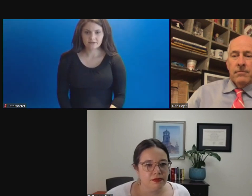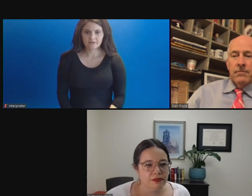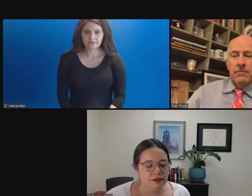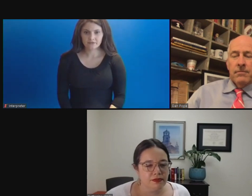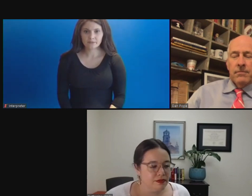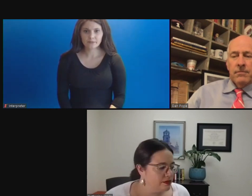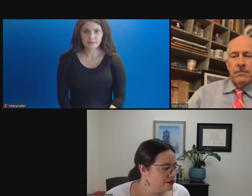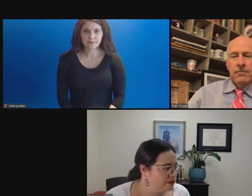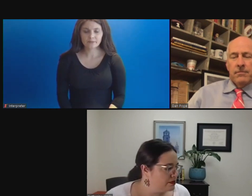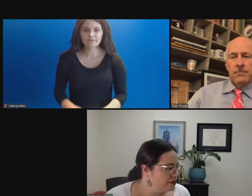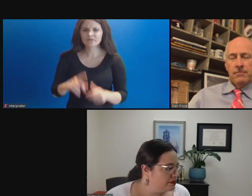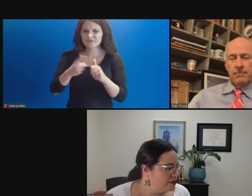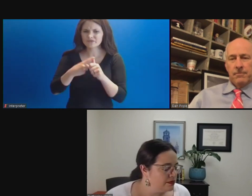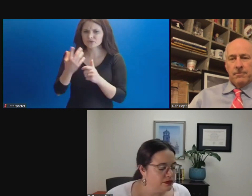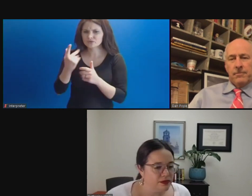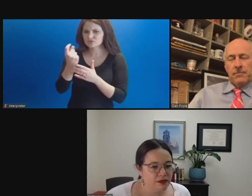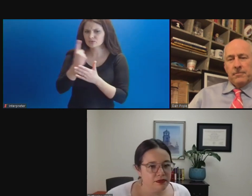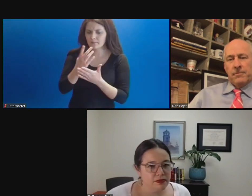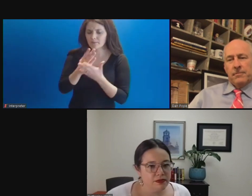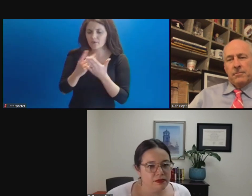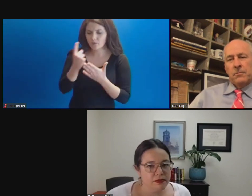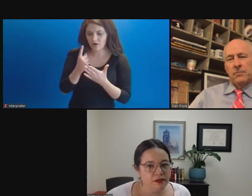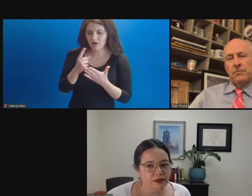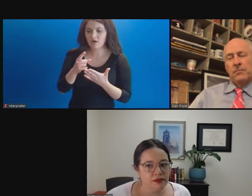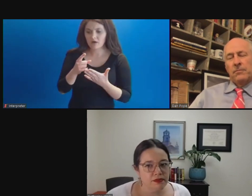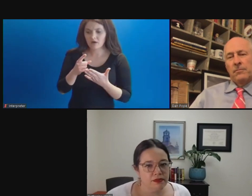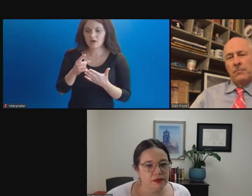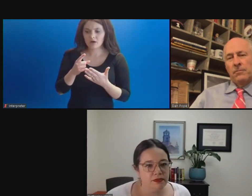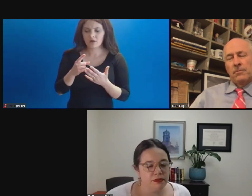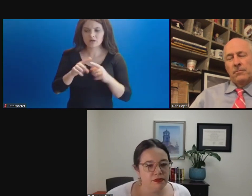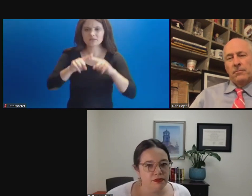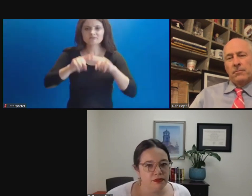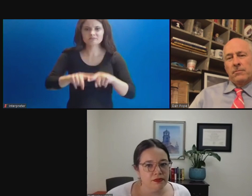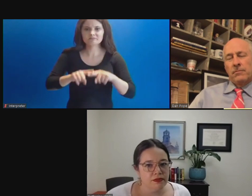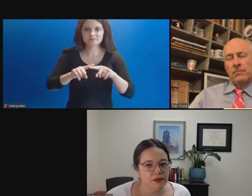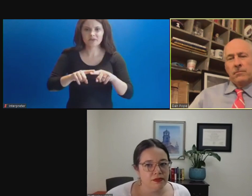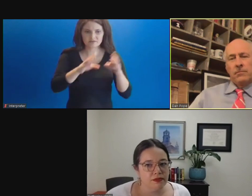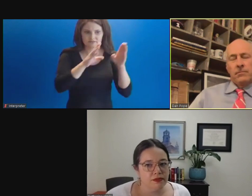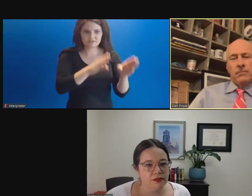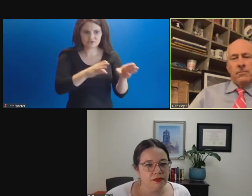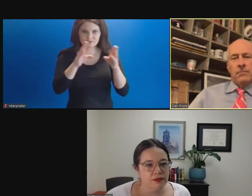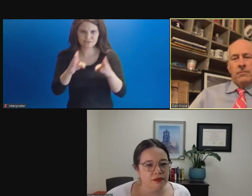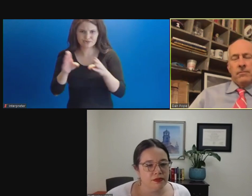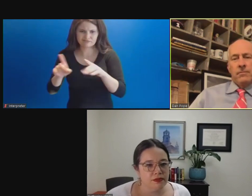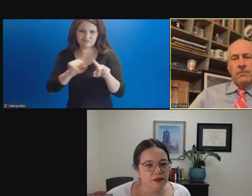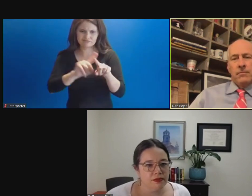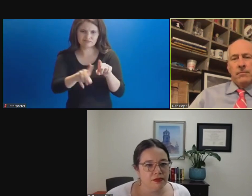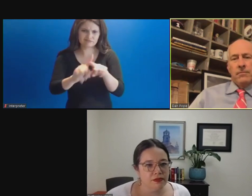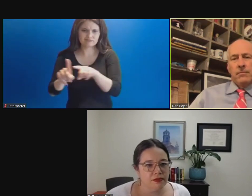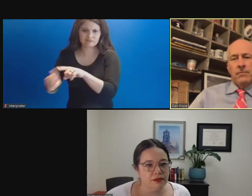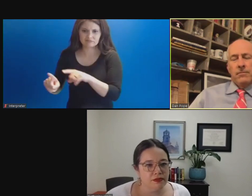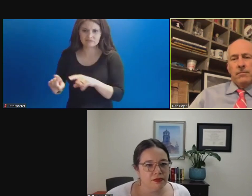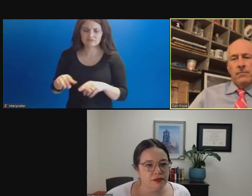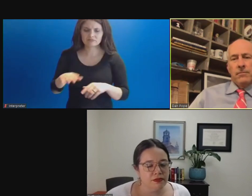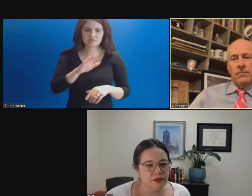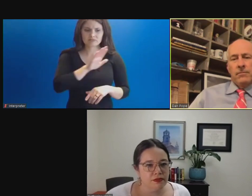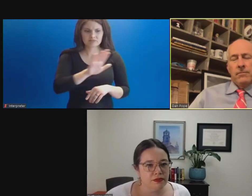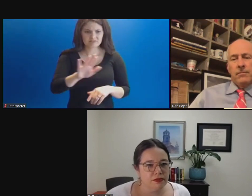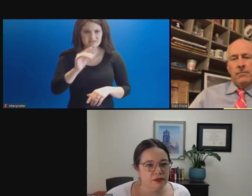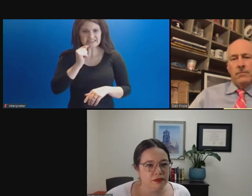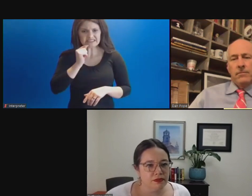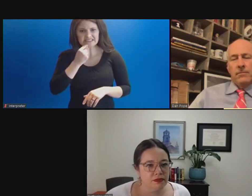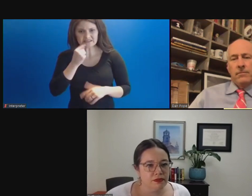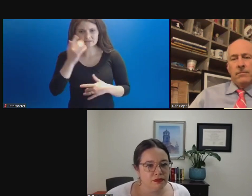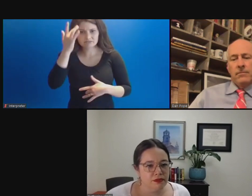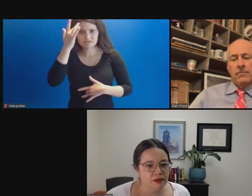So the first part of the question, it varies between different individuals. How severe was their illness? Maybe